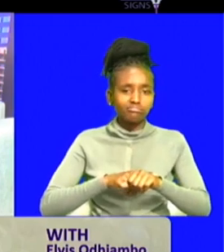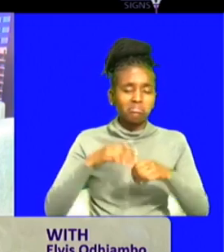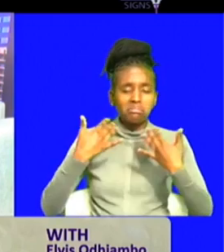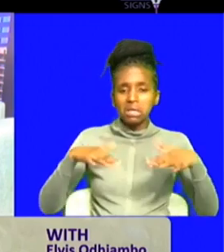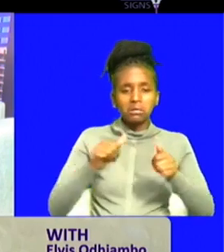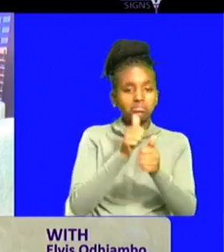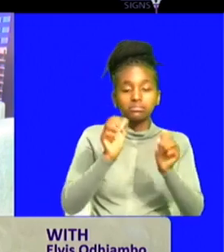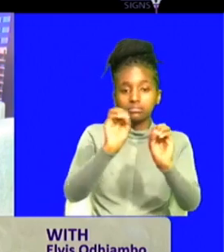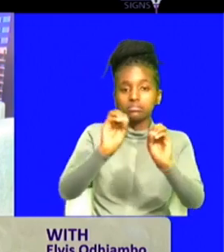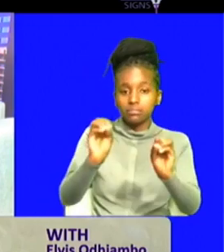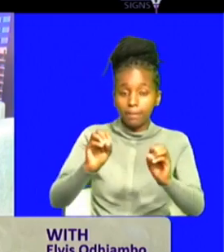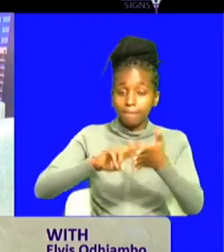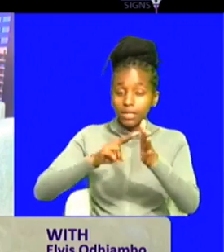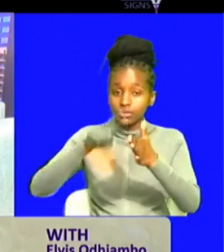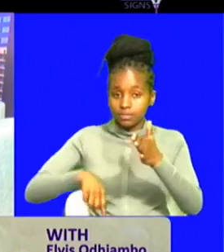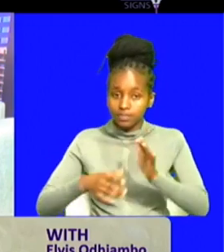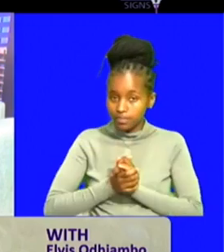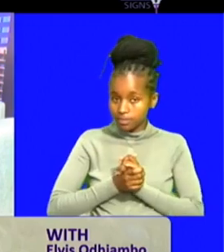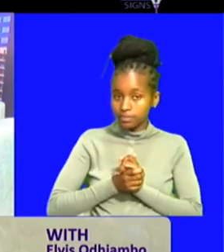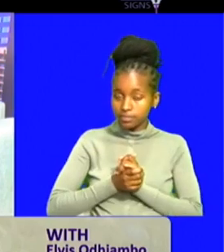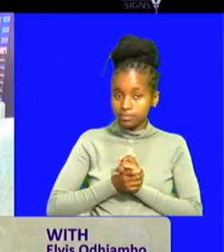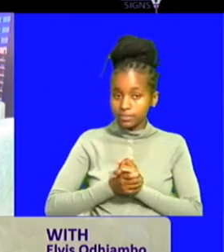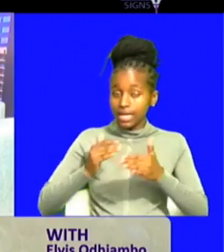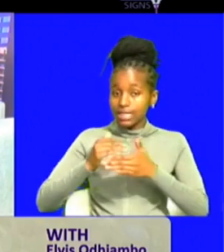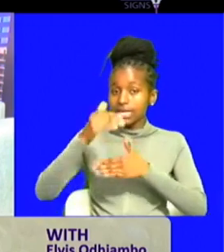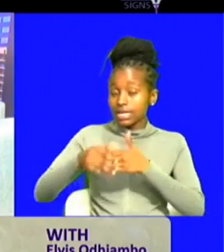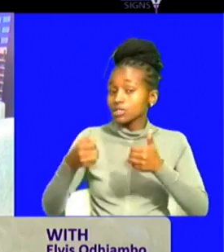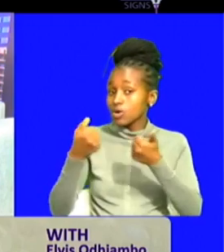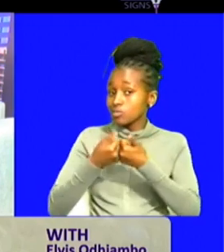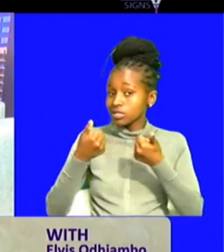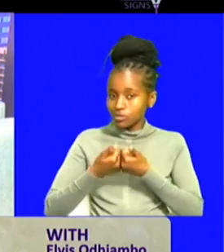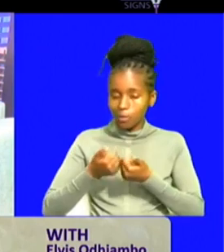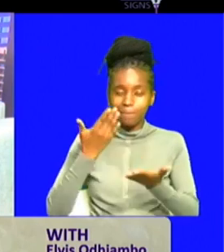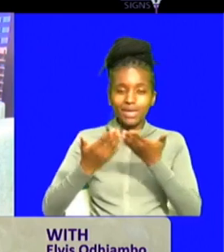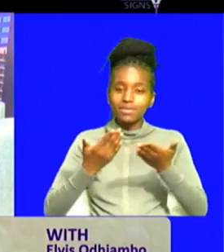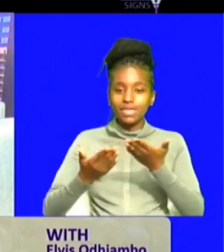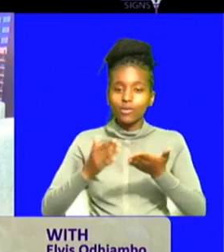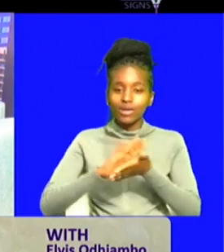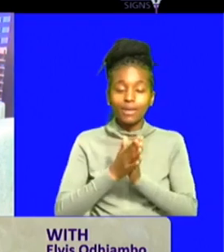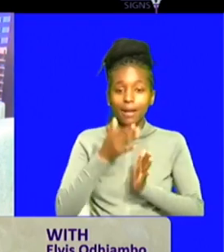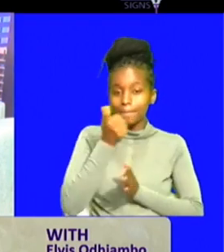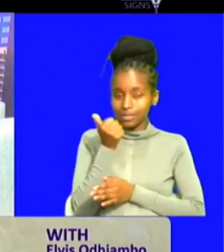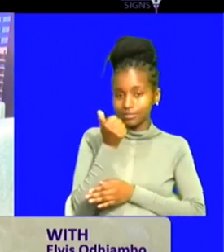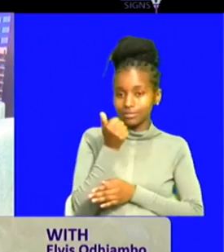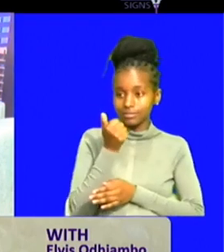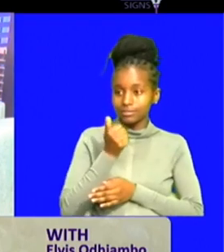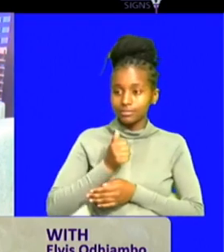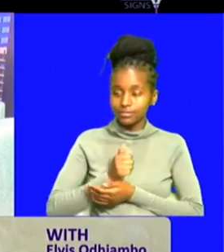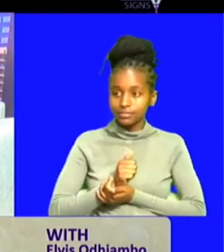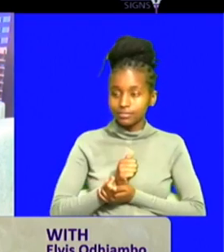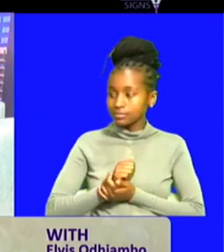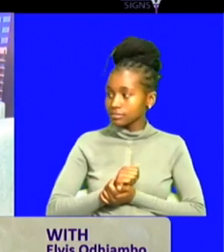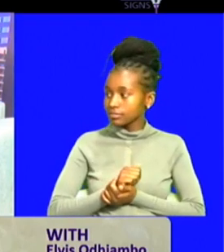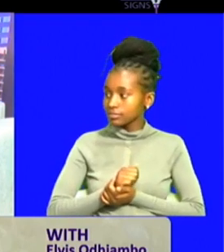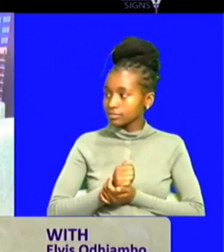So I think that in this coming match they'll do better. Right. And